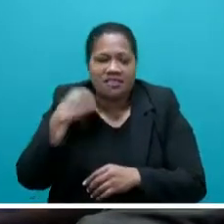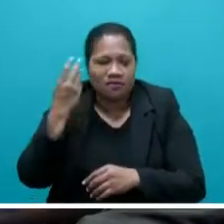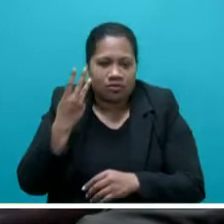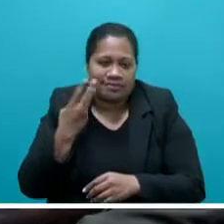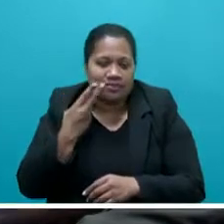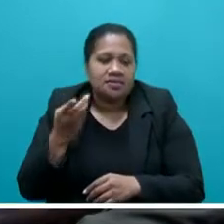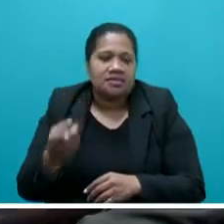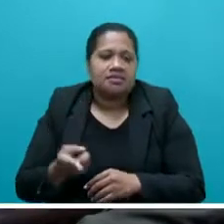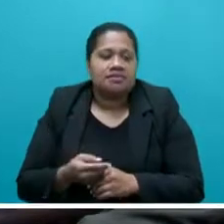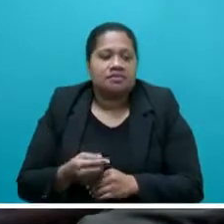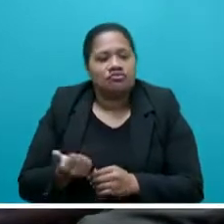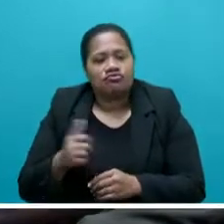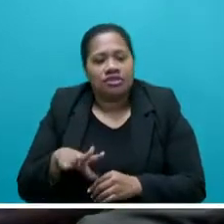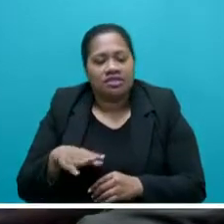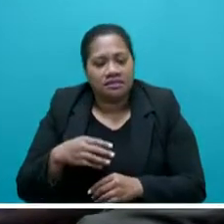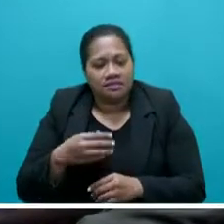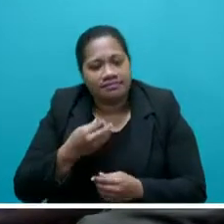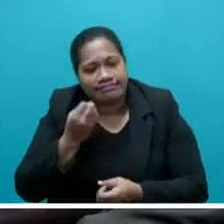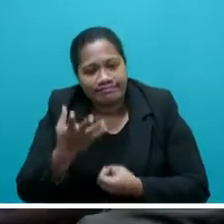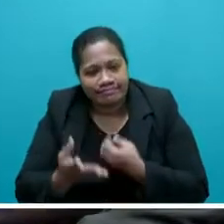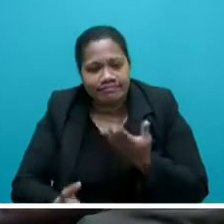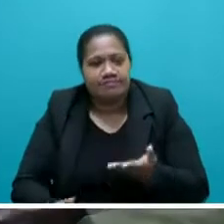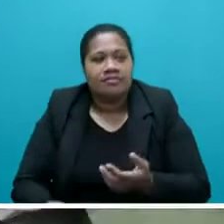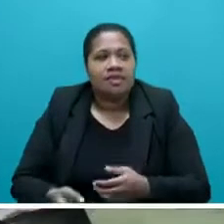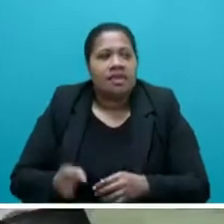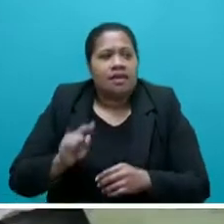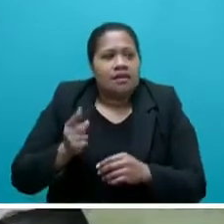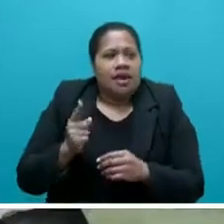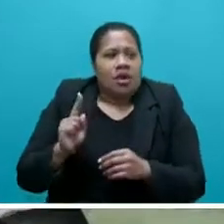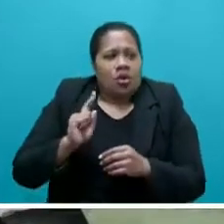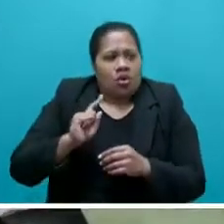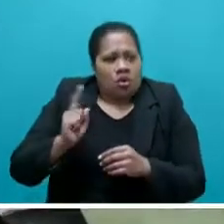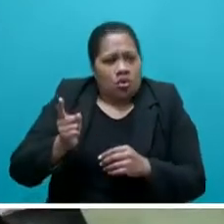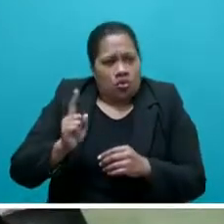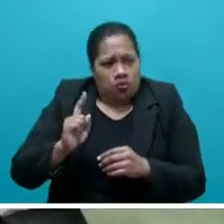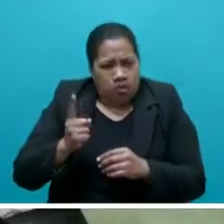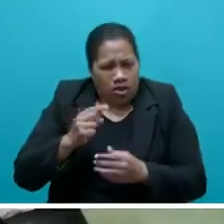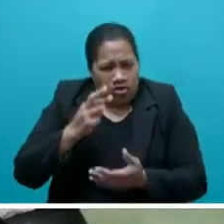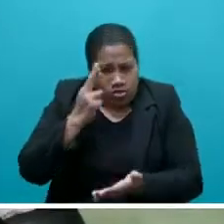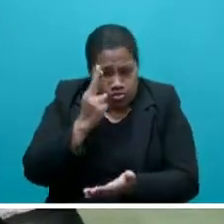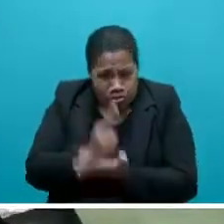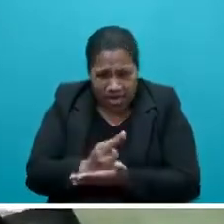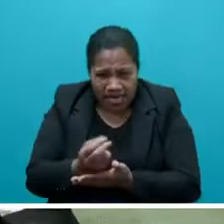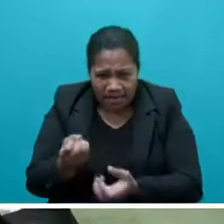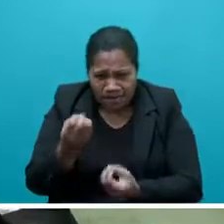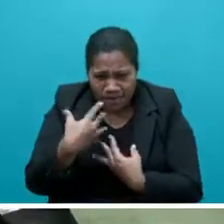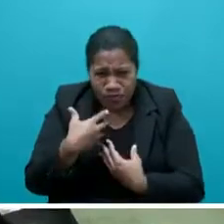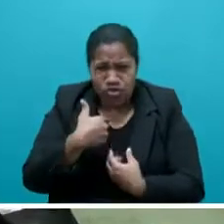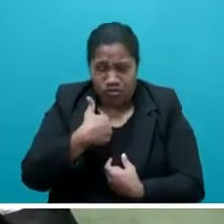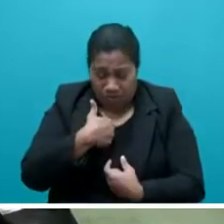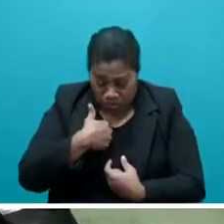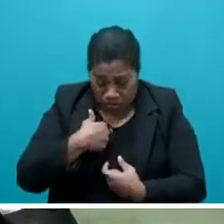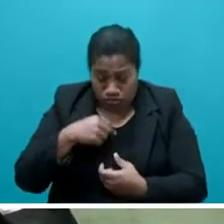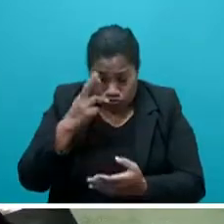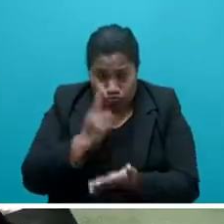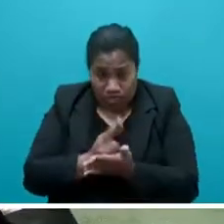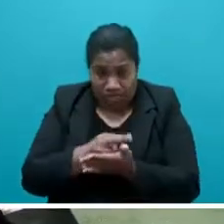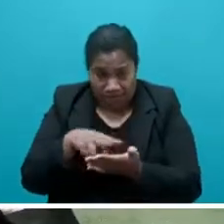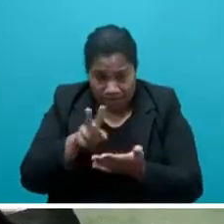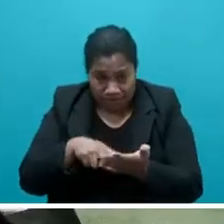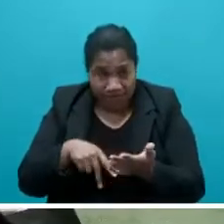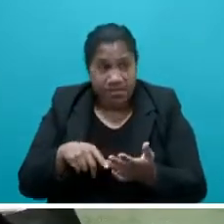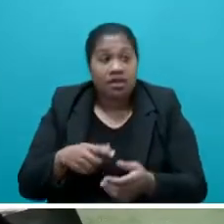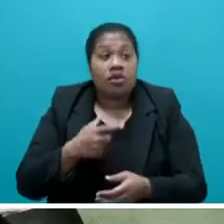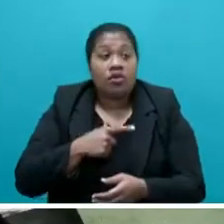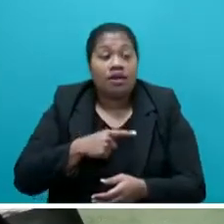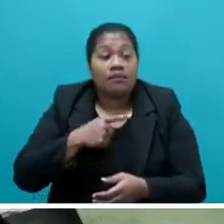But what has actually prompted me to get into this debate, Mr. Speaker, sir, is that she defended